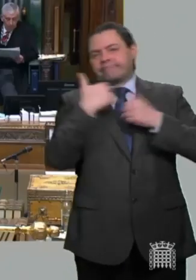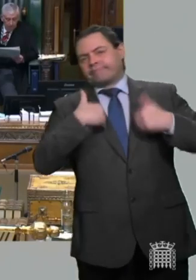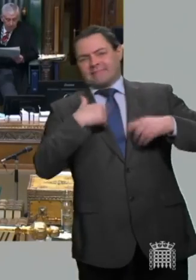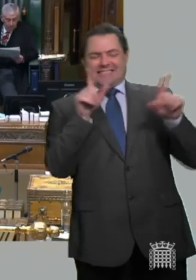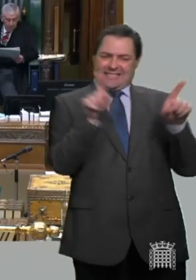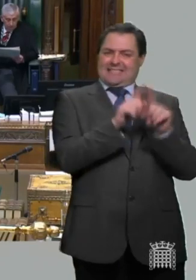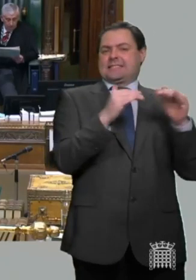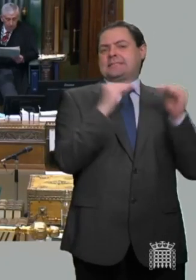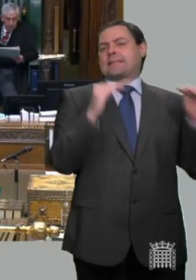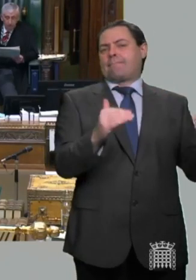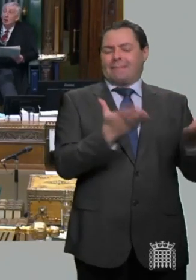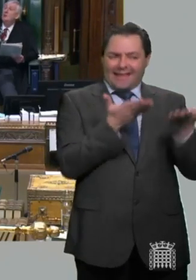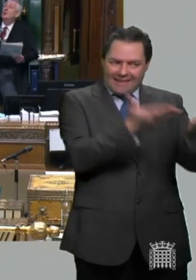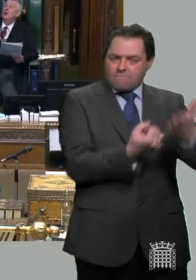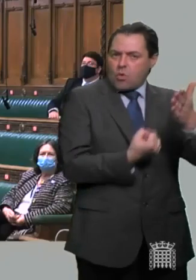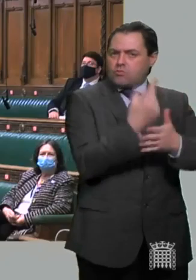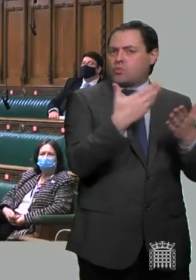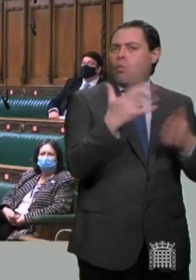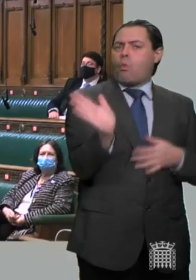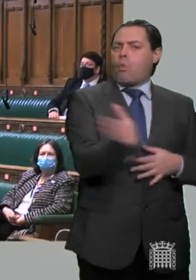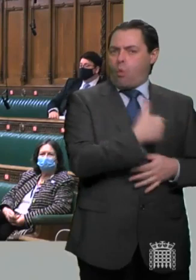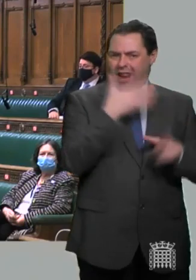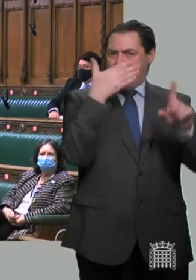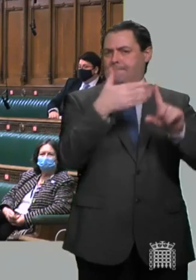is what we intend to do. Amanda Likes.